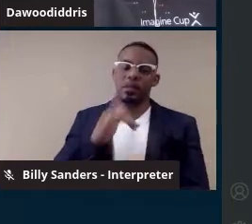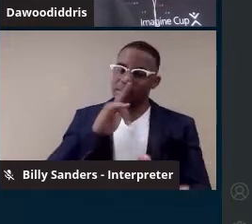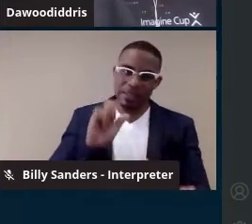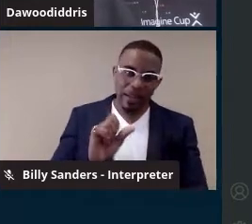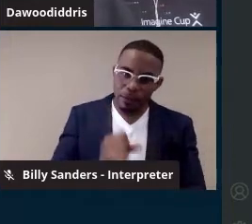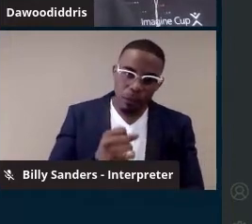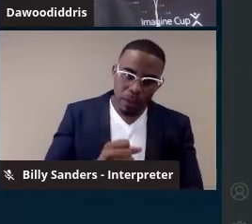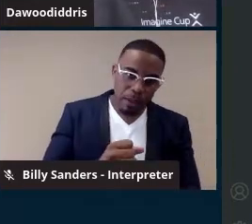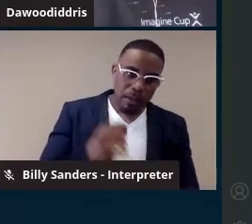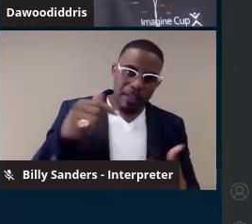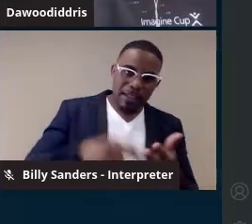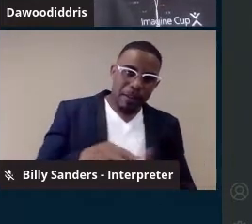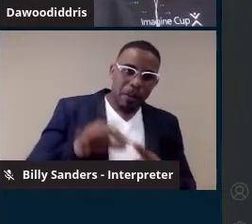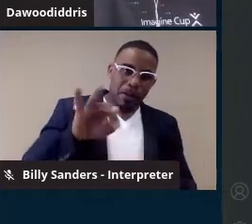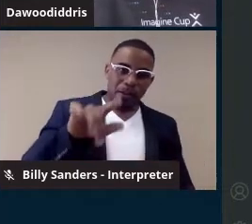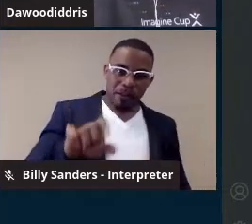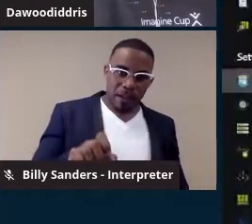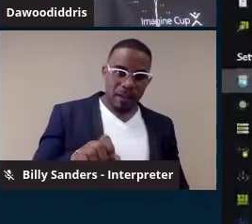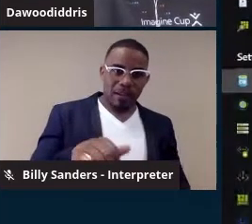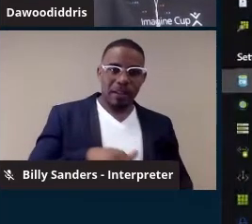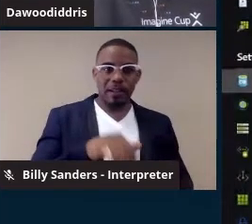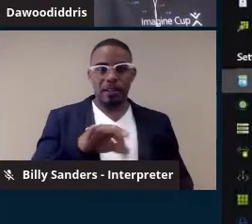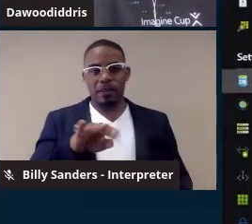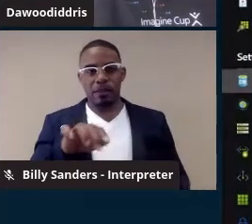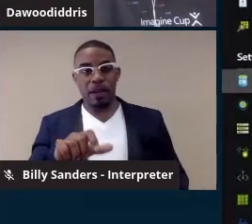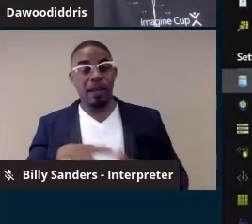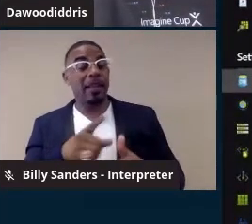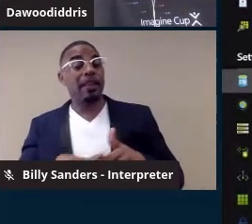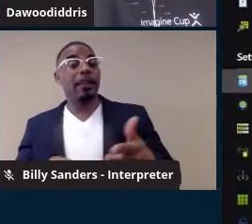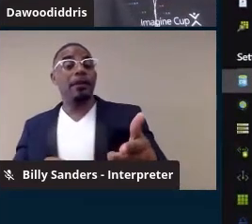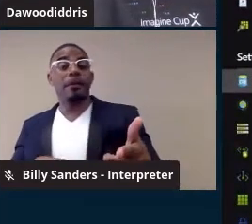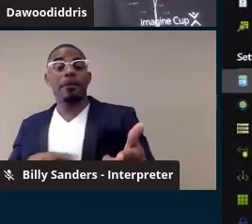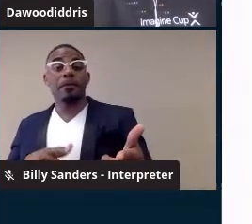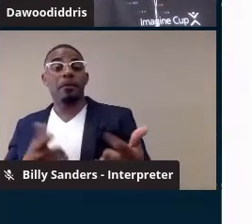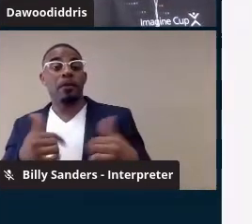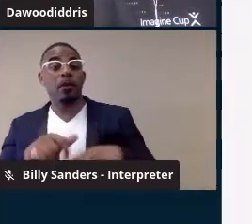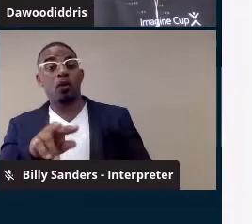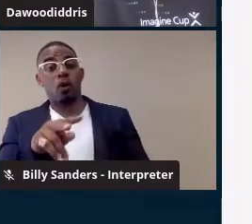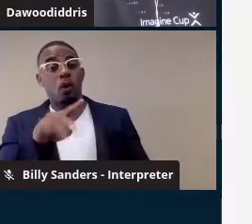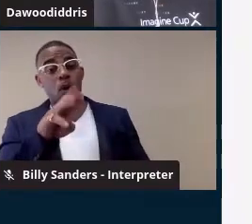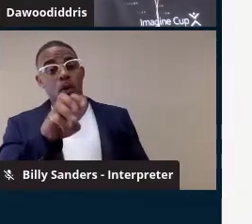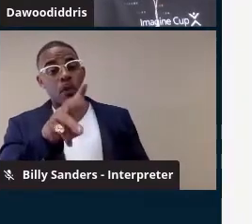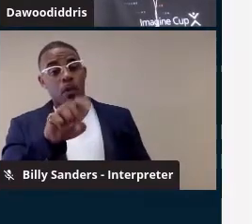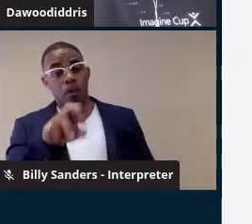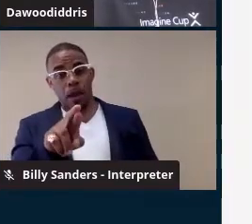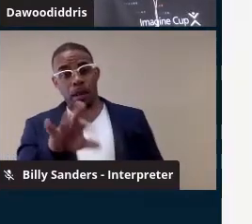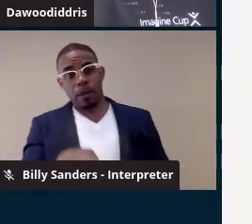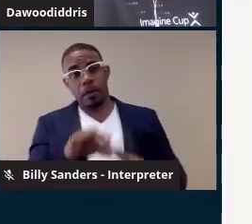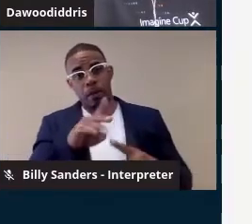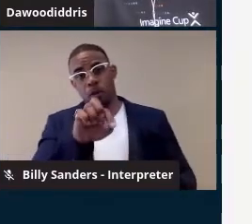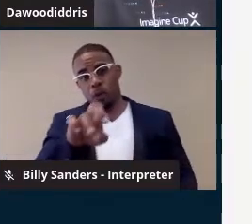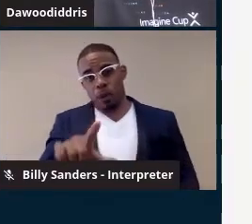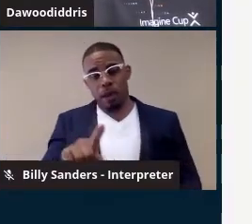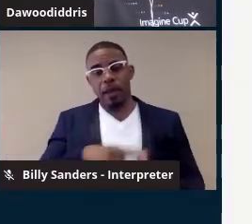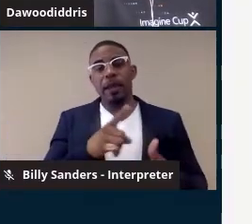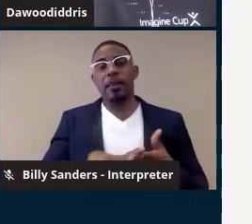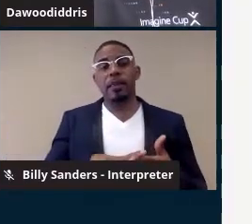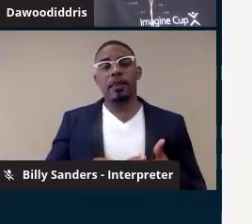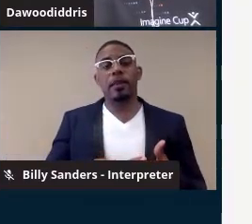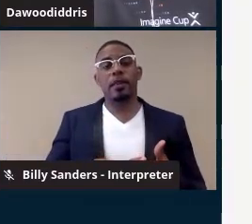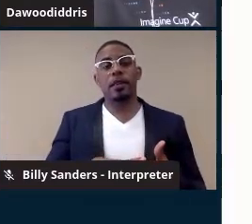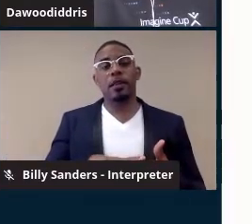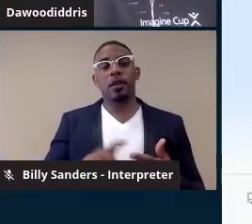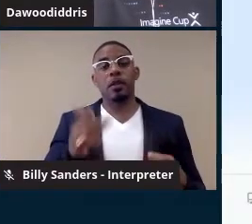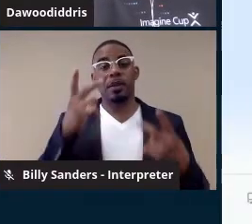create a .ignore file, gitignore file, and then come to your browser, visit this particular URL, and then you would